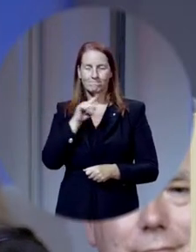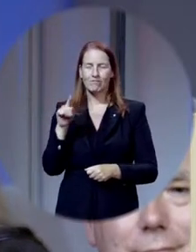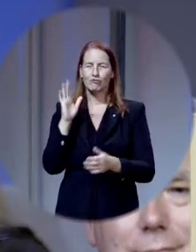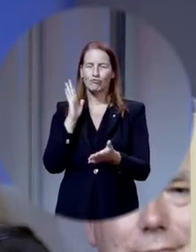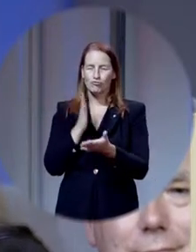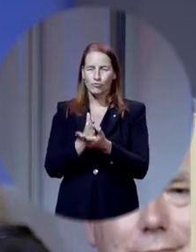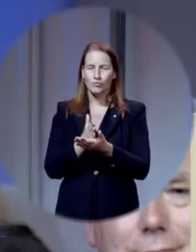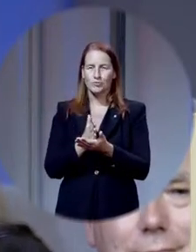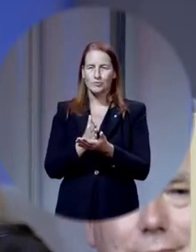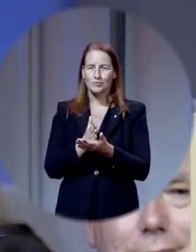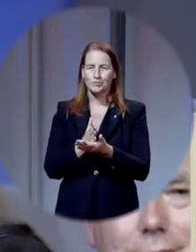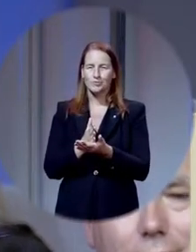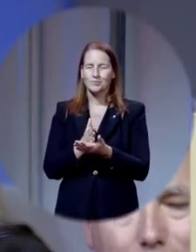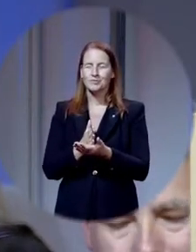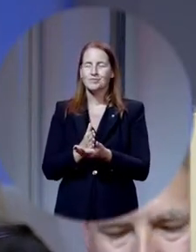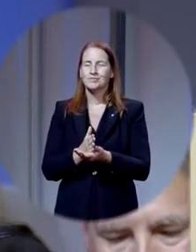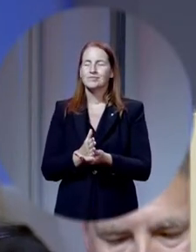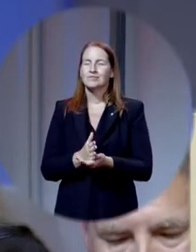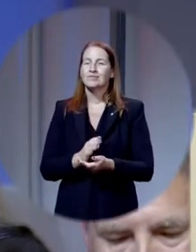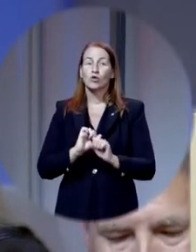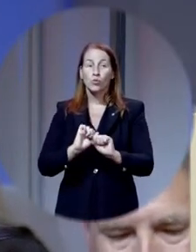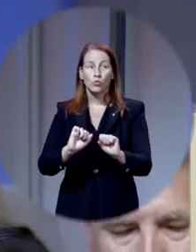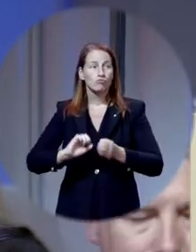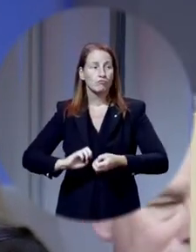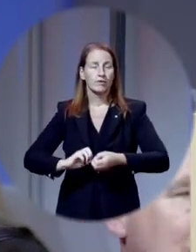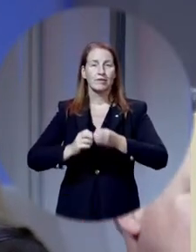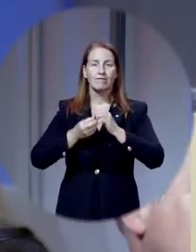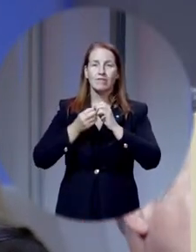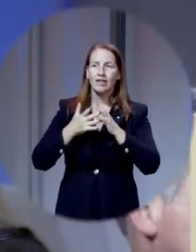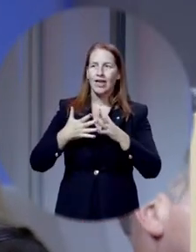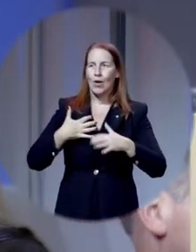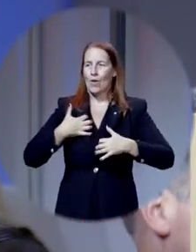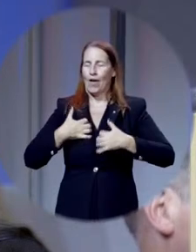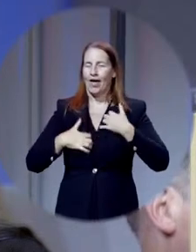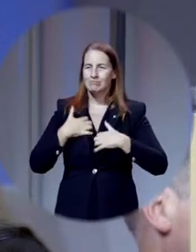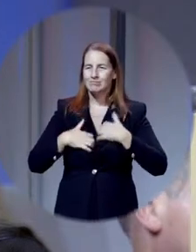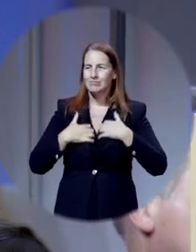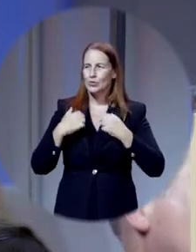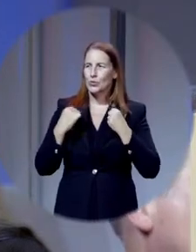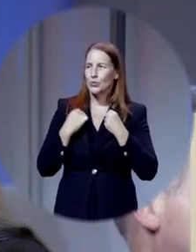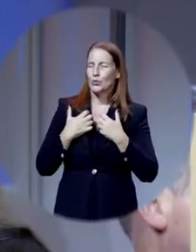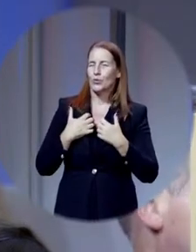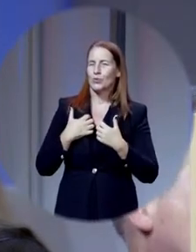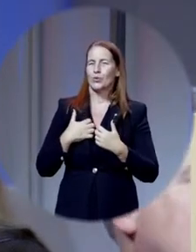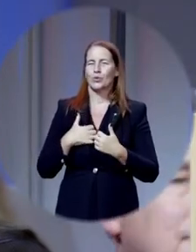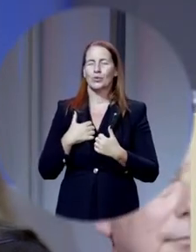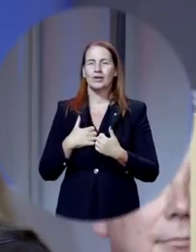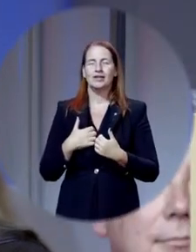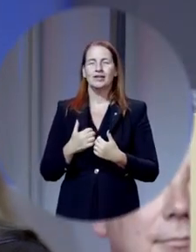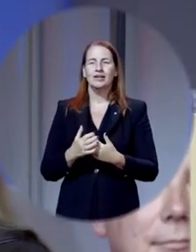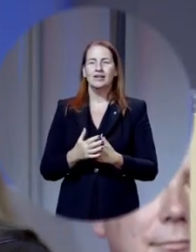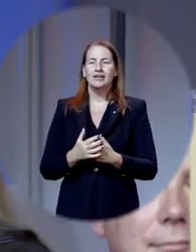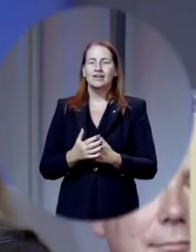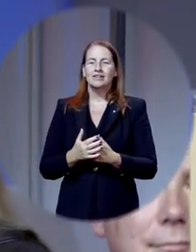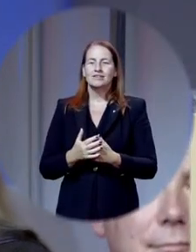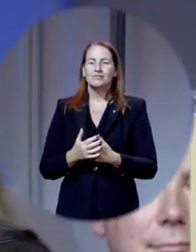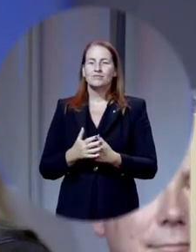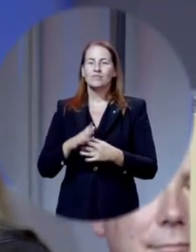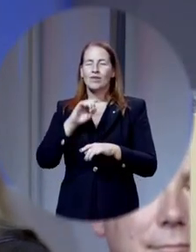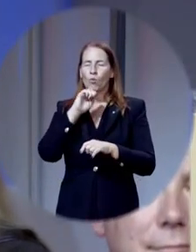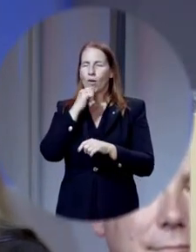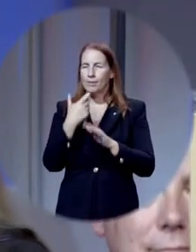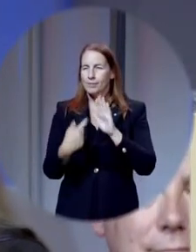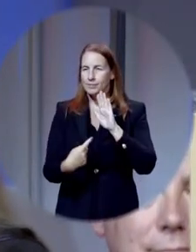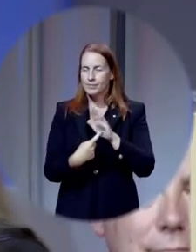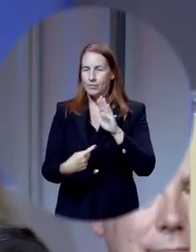true. I know the creativity that you hold, the energy that you have, the passion that you have, will play an incredibly